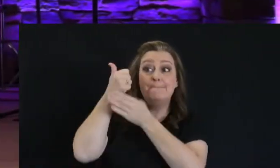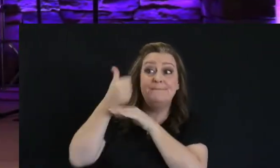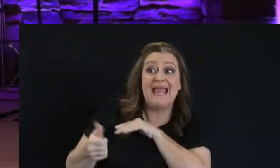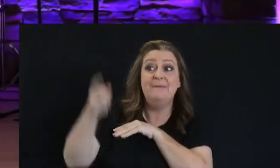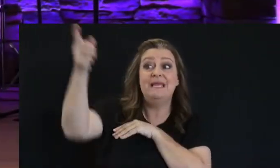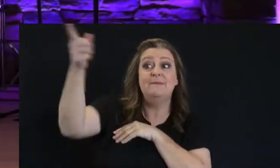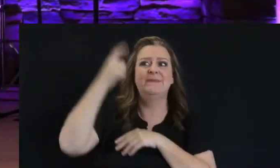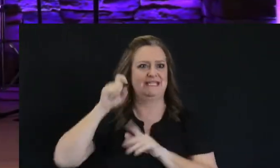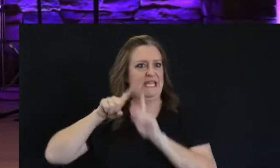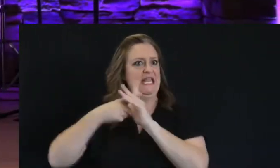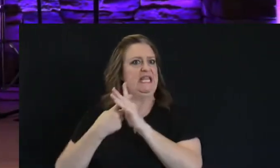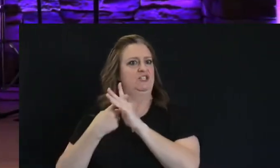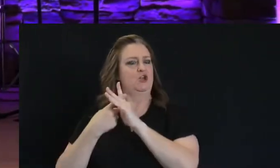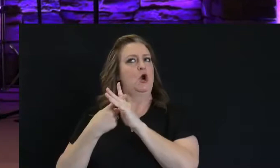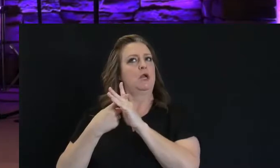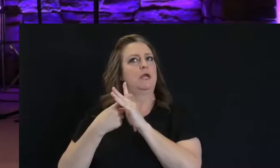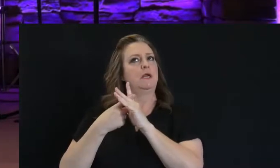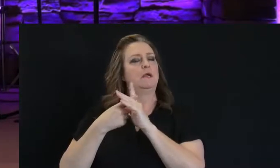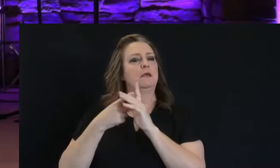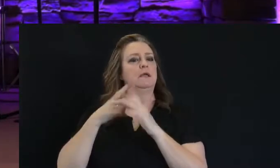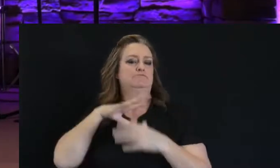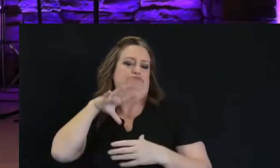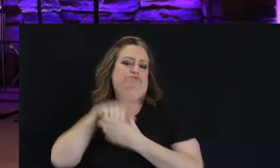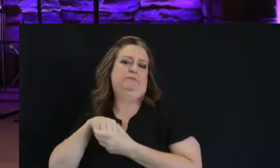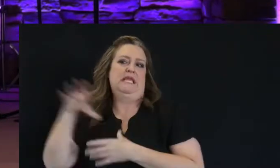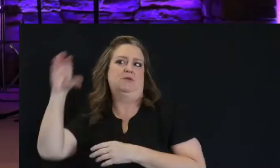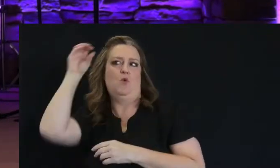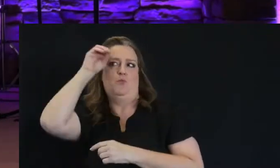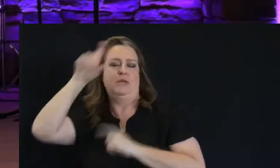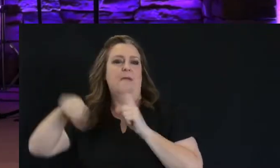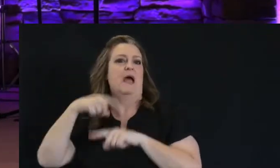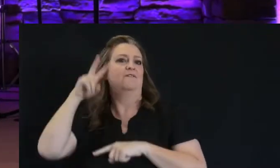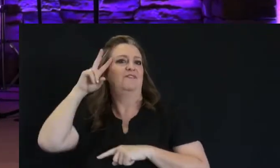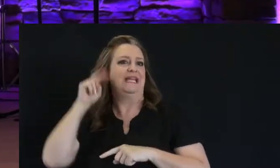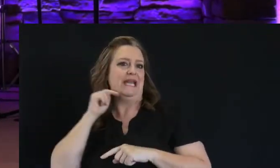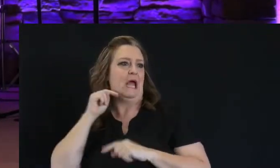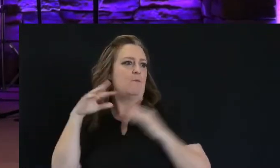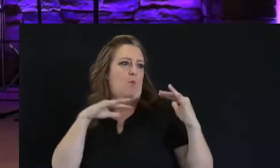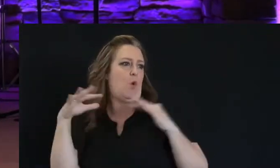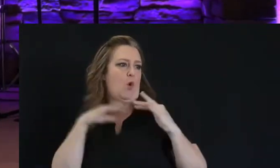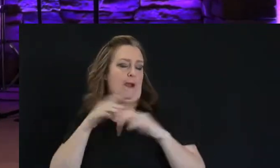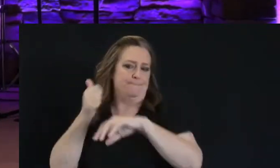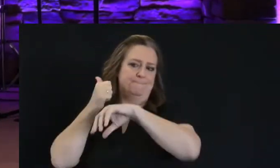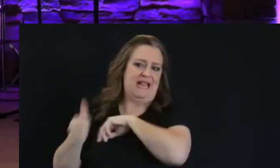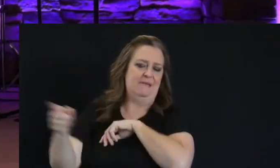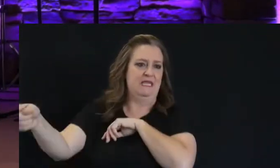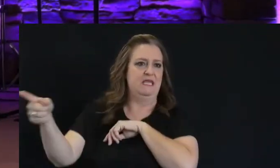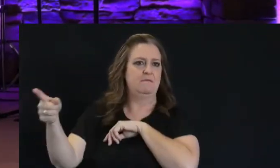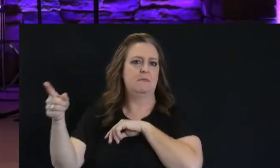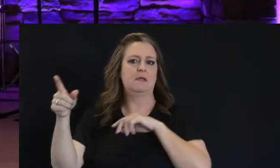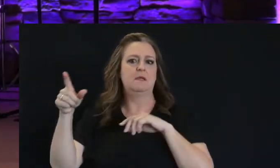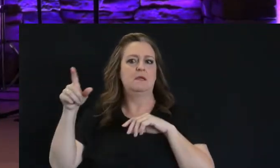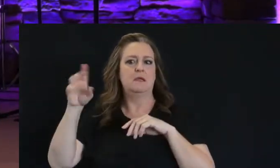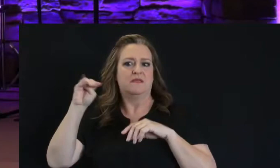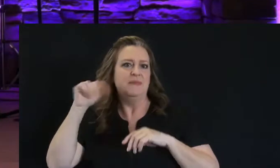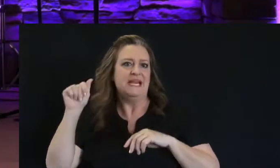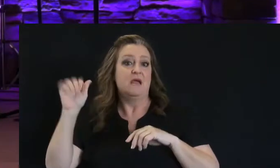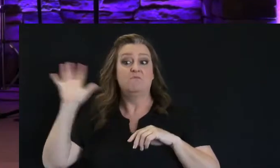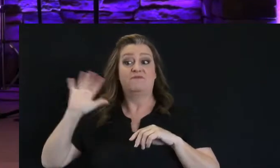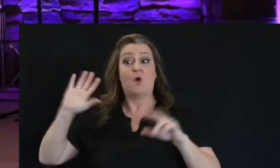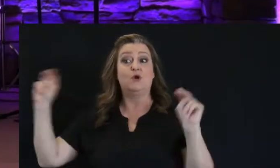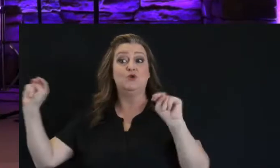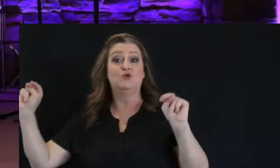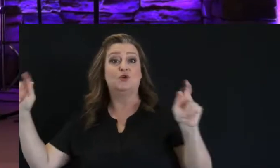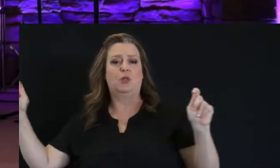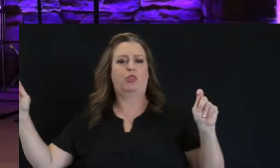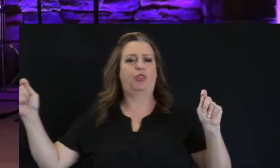he started voicing his opinions about the Vietnam War and blame him for the media moving from neutral to a